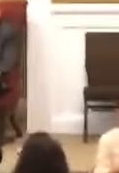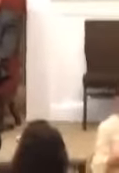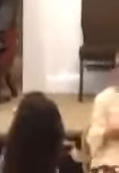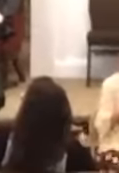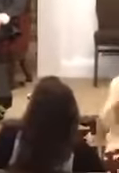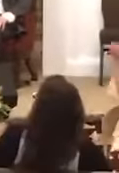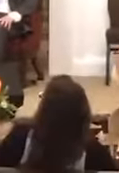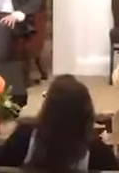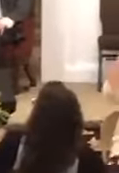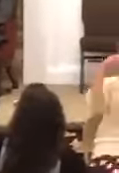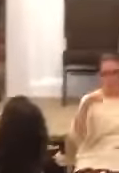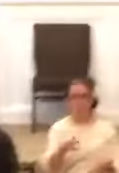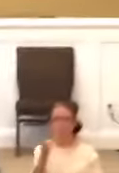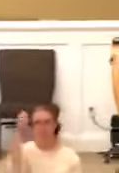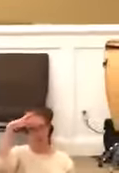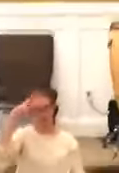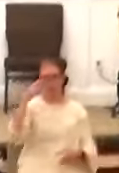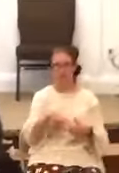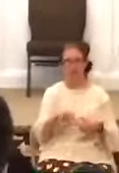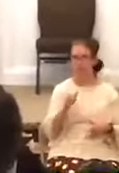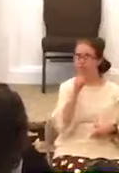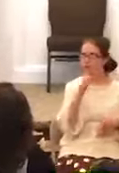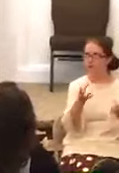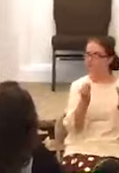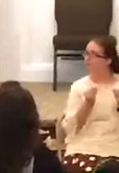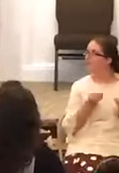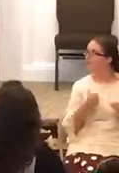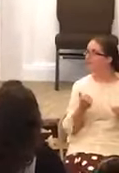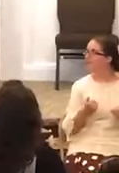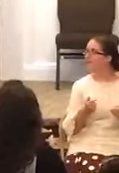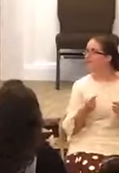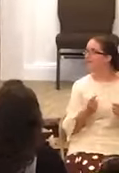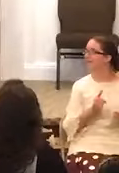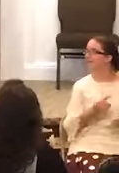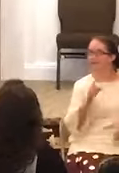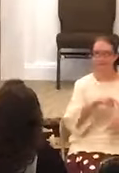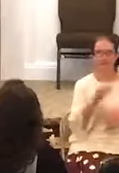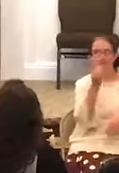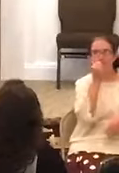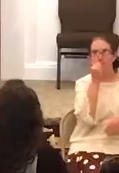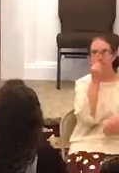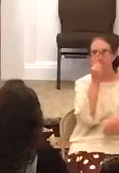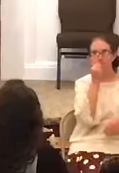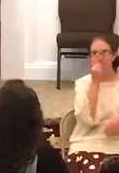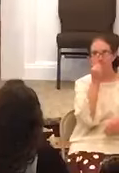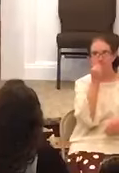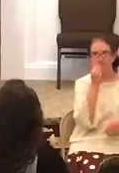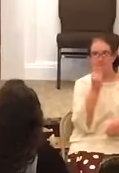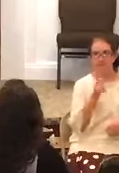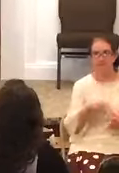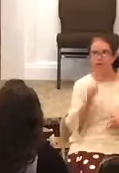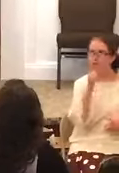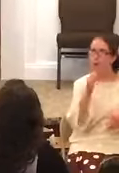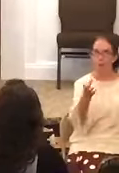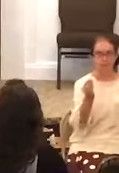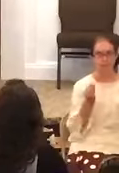you, go take a shower. You go take a shower right then, or you don't get one. There'll be another one comes by and says, it's time to eat breakfast, and you go eat breakfast then, or you don't